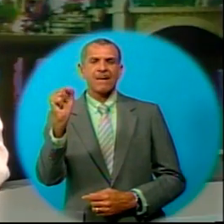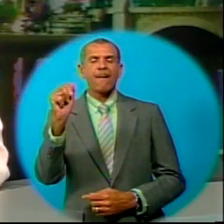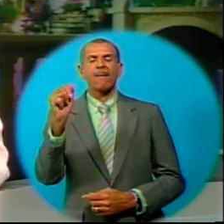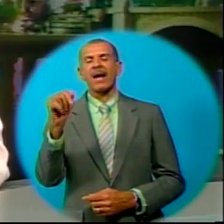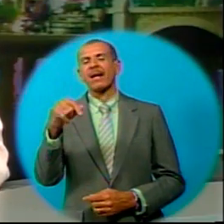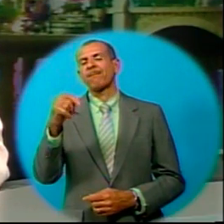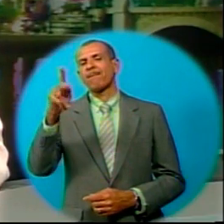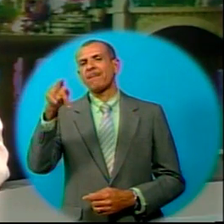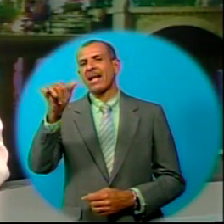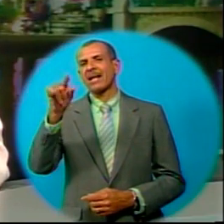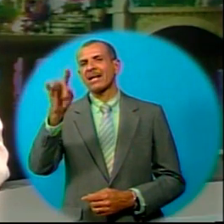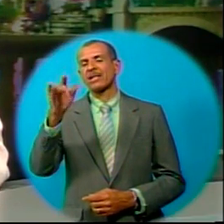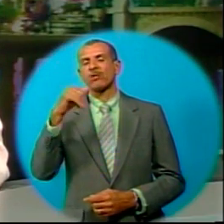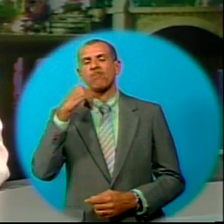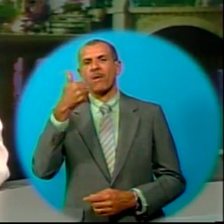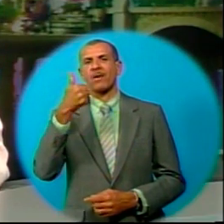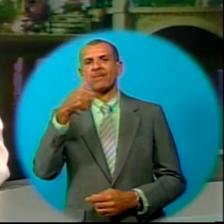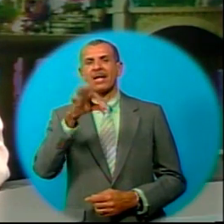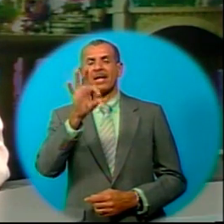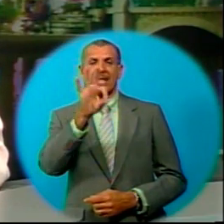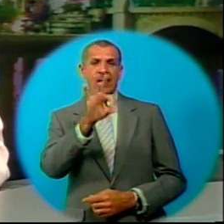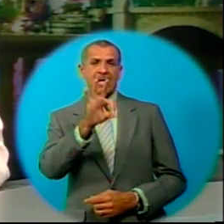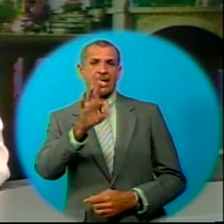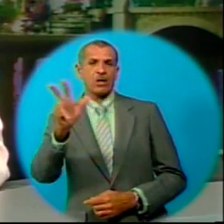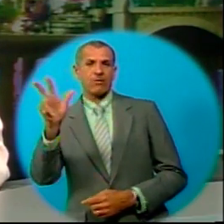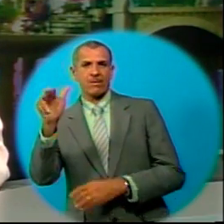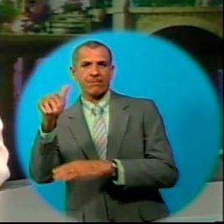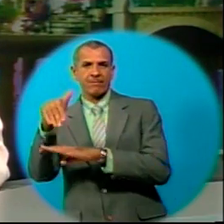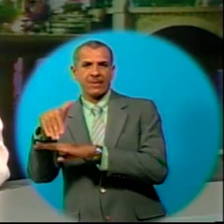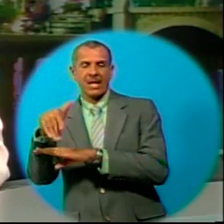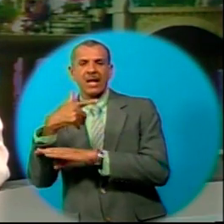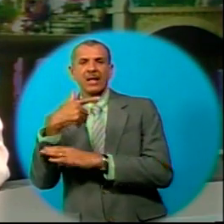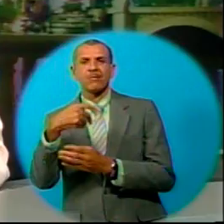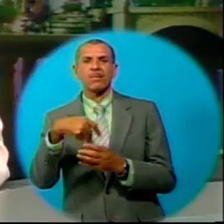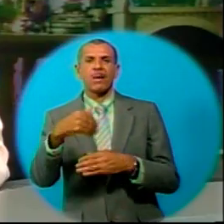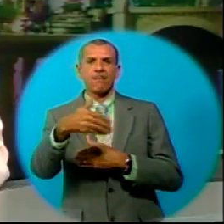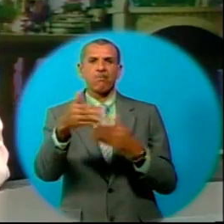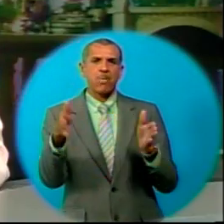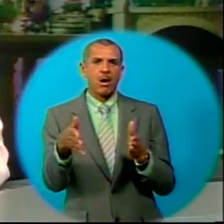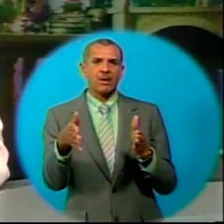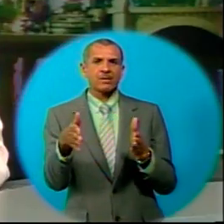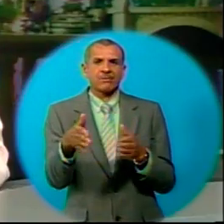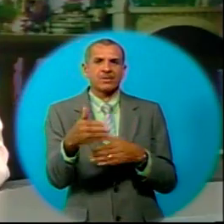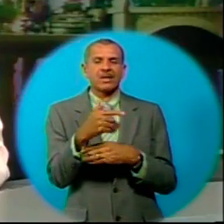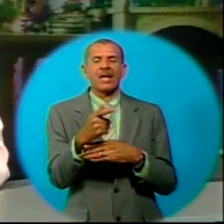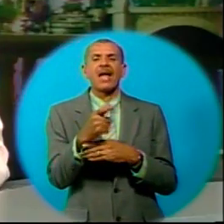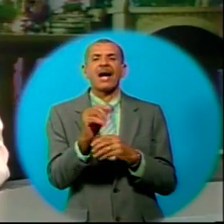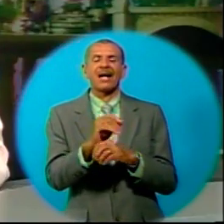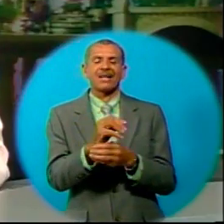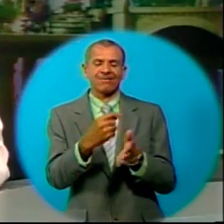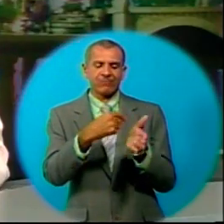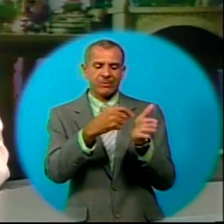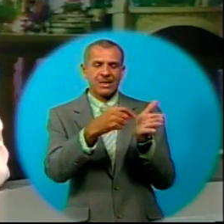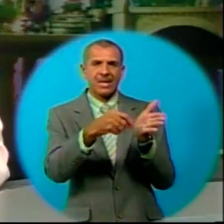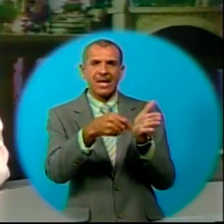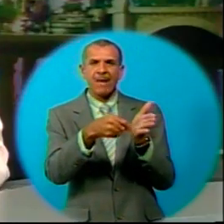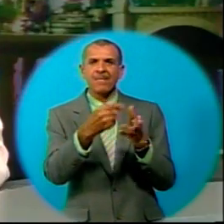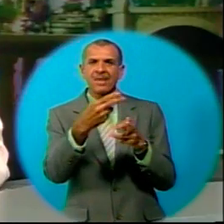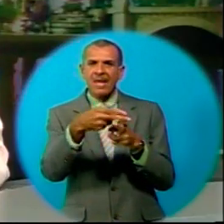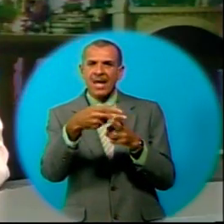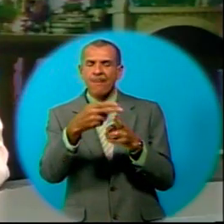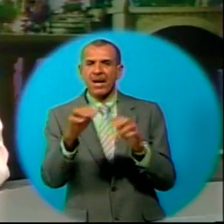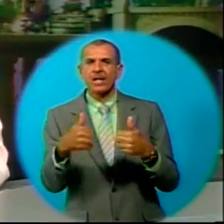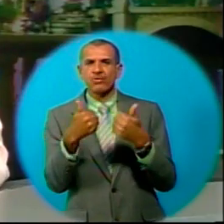between the hours of 9 a.m. and 3 p.m. The items are to be boxed or neatly packaged and clearly labeled with the name,